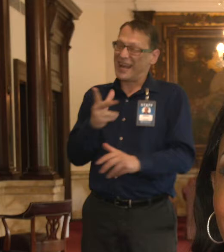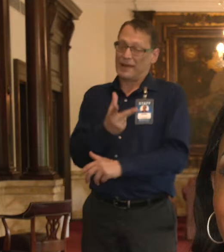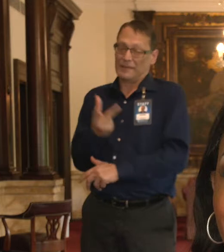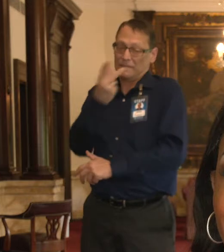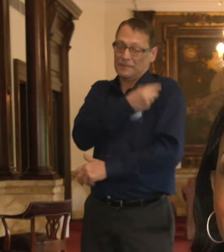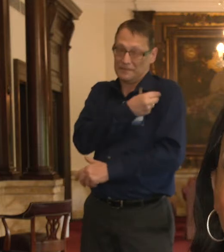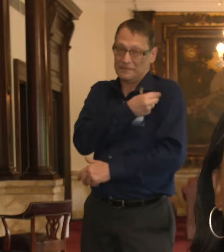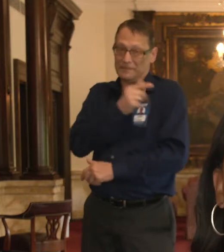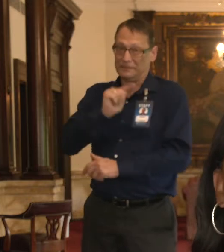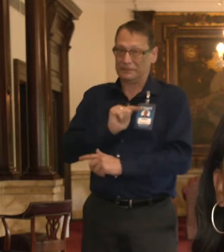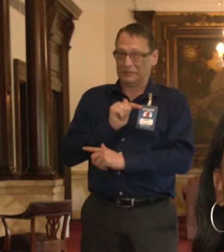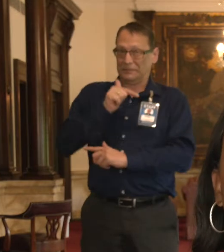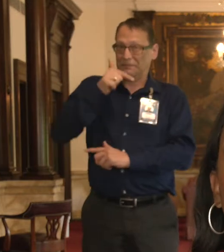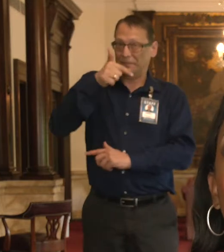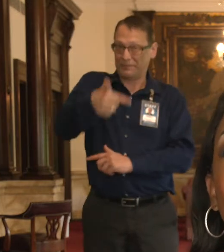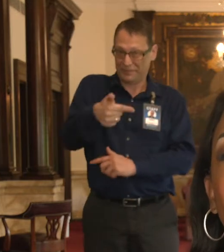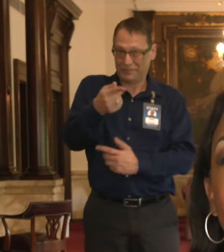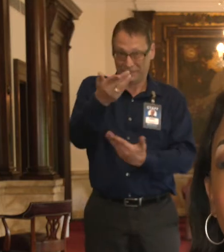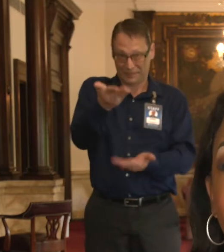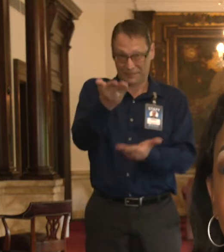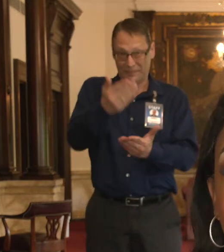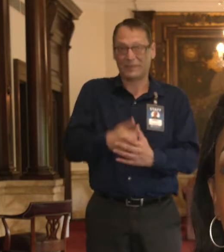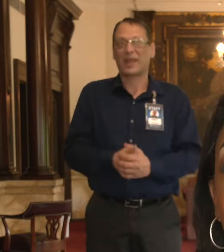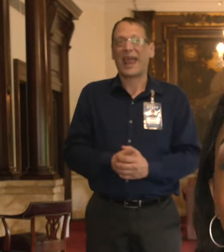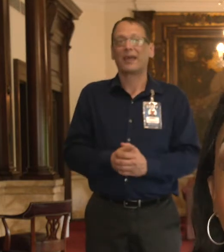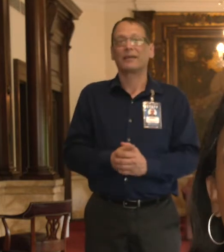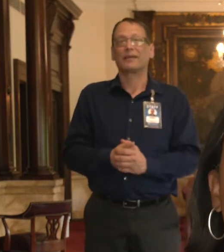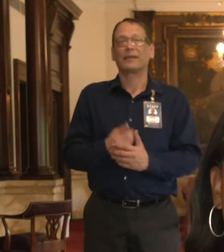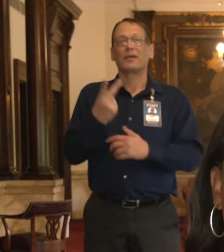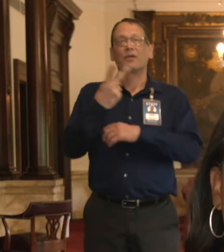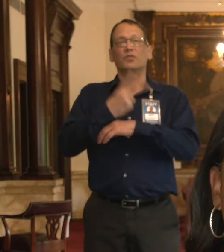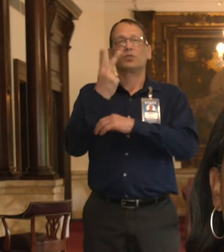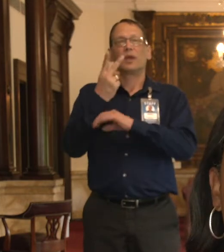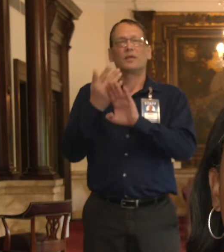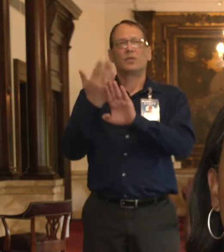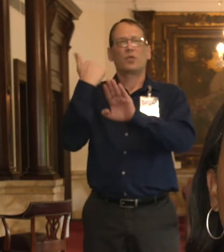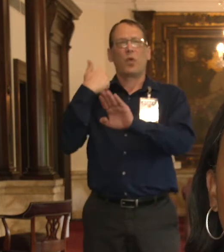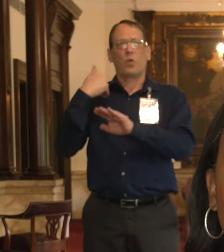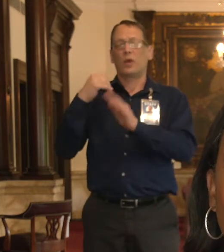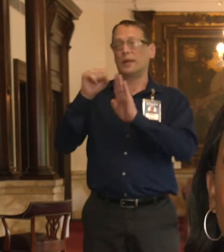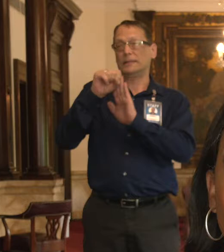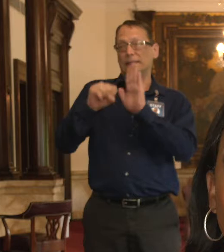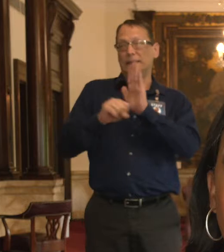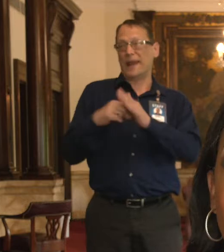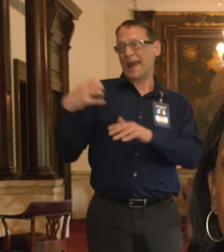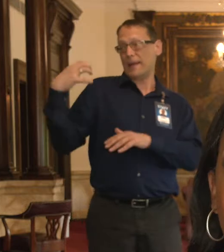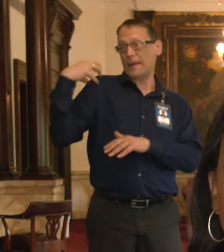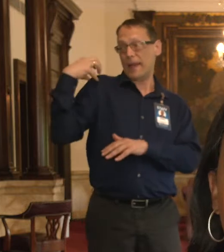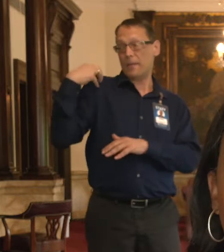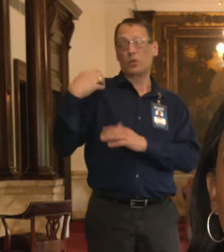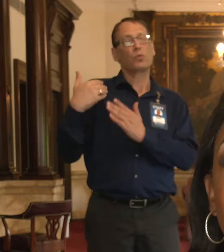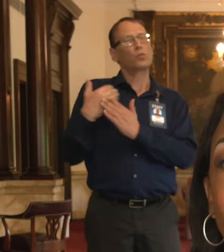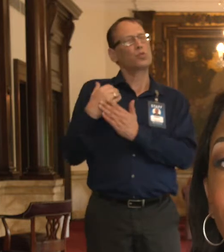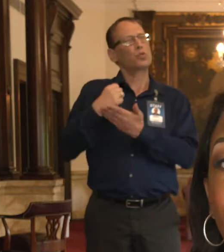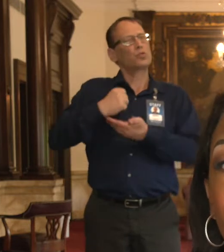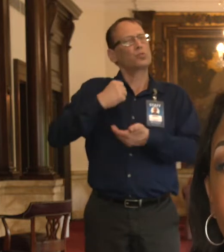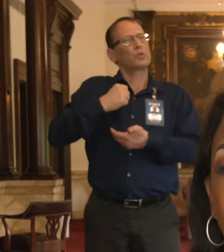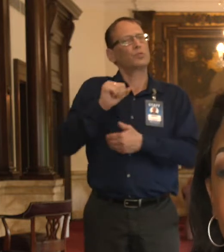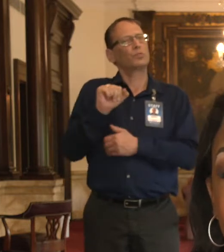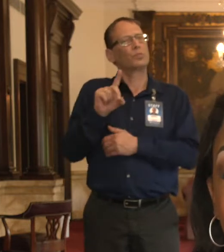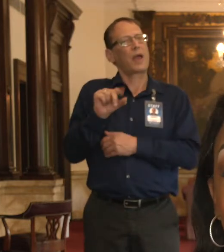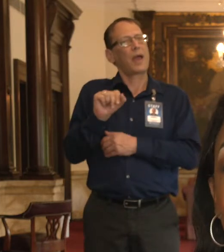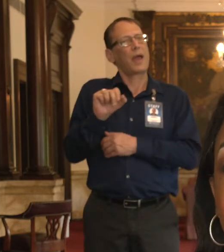you get yours. A couple of days ago, I visited our state capitol with our new treasurer, Adam Lane, to meet with